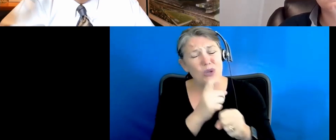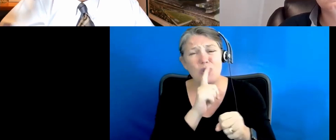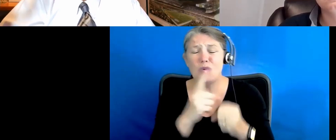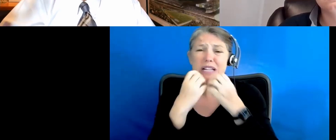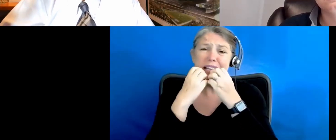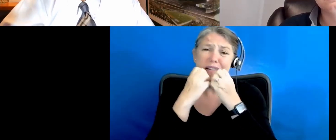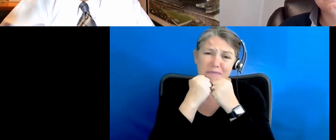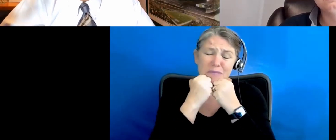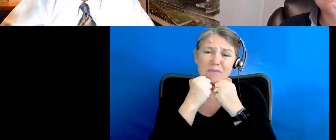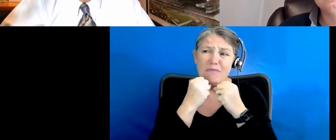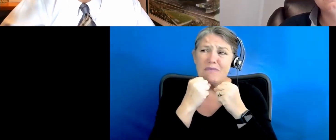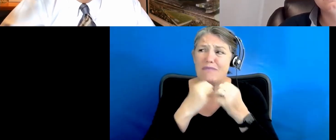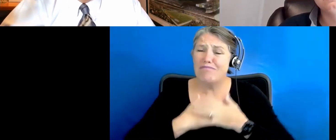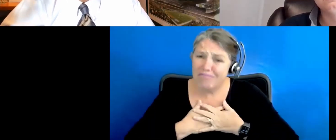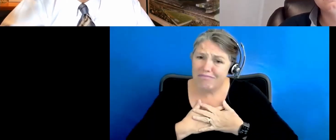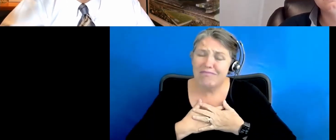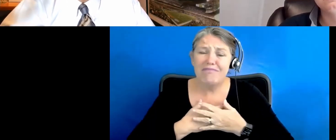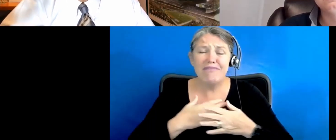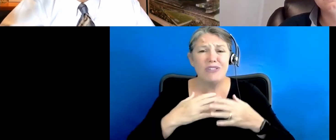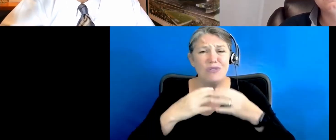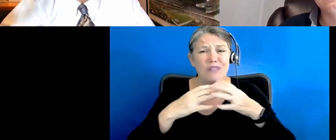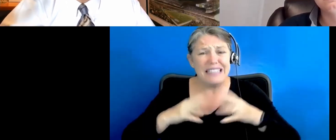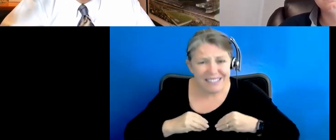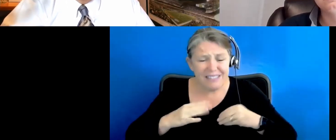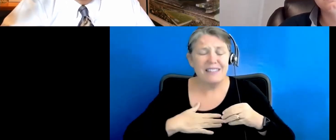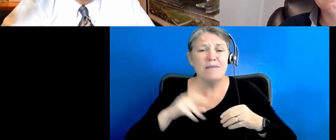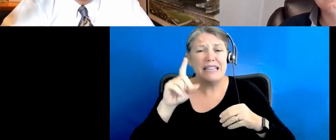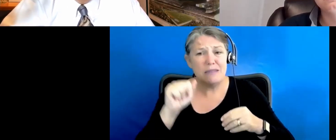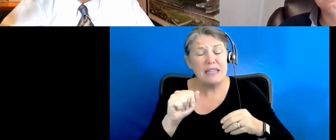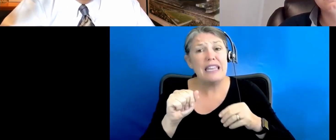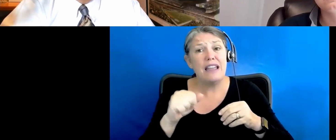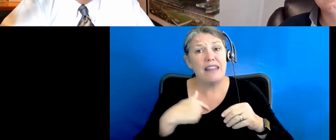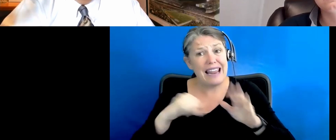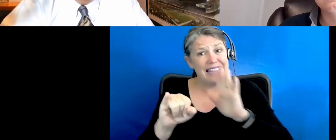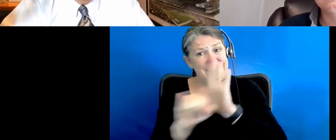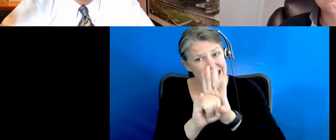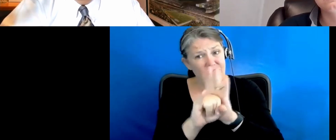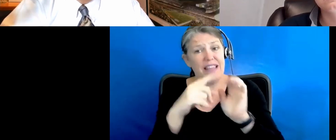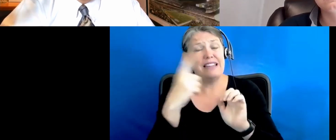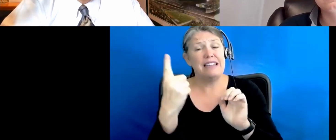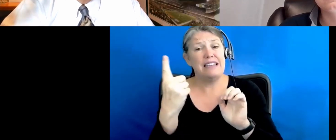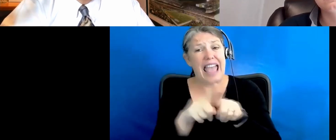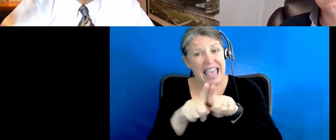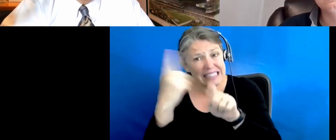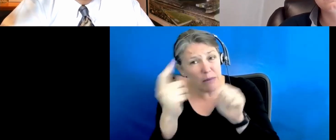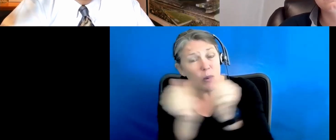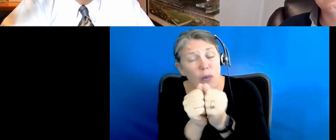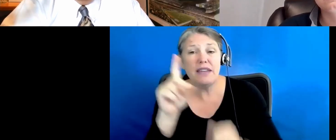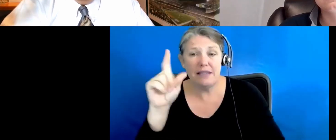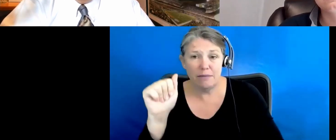embrace the fact that I had a disability and that I identified as being someone with a